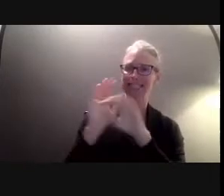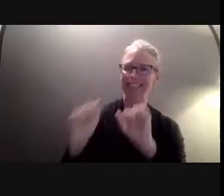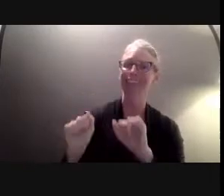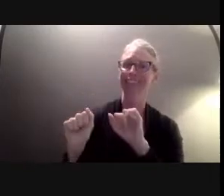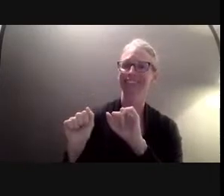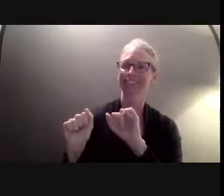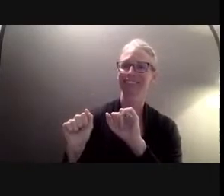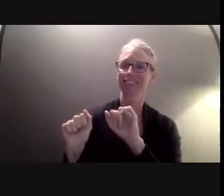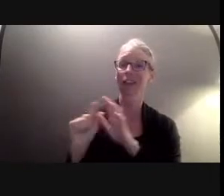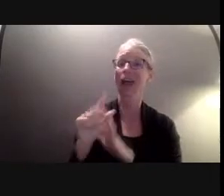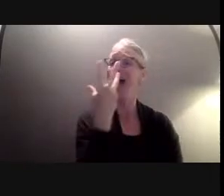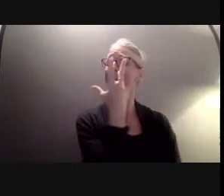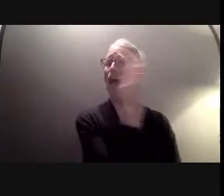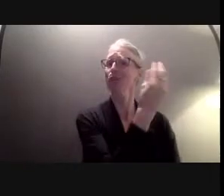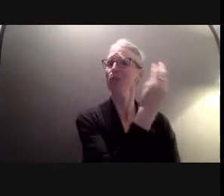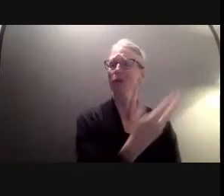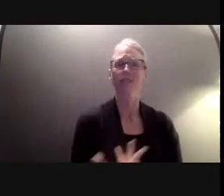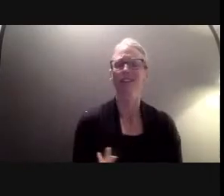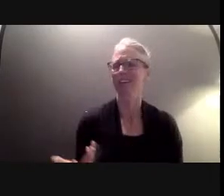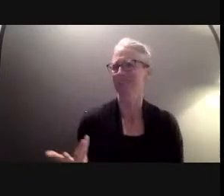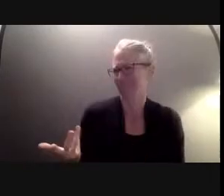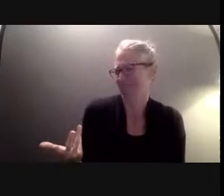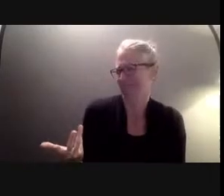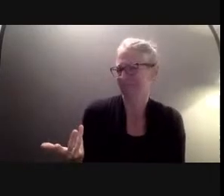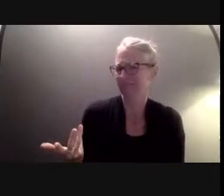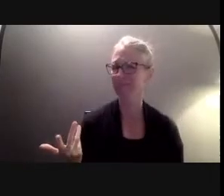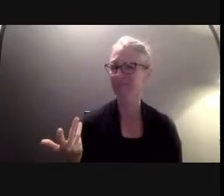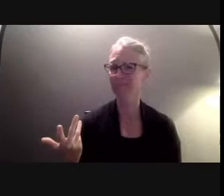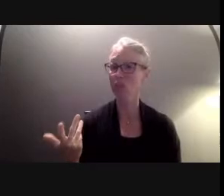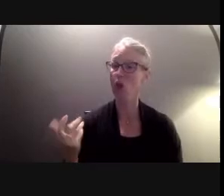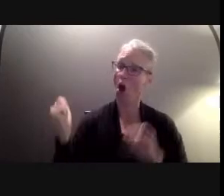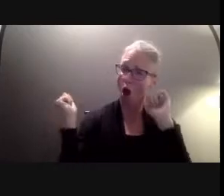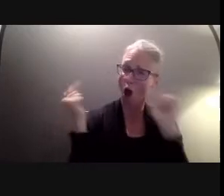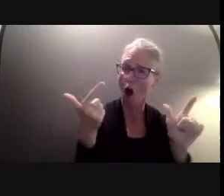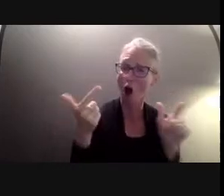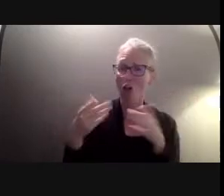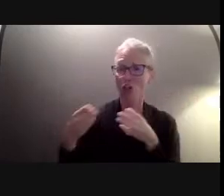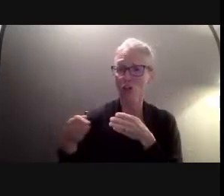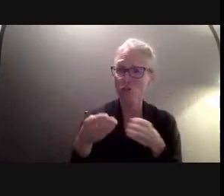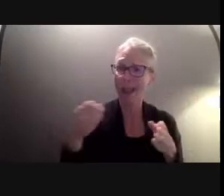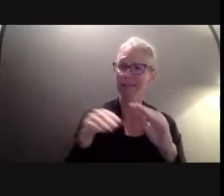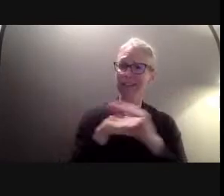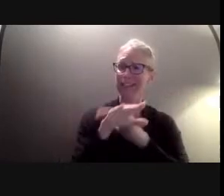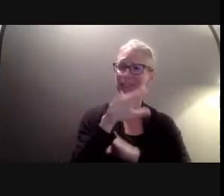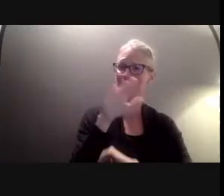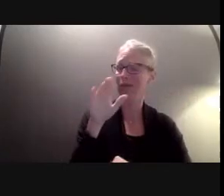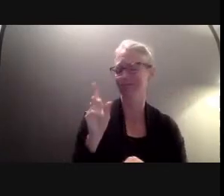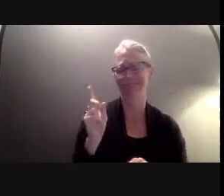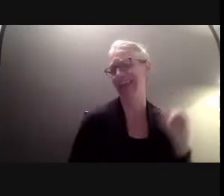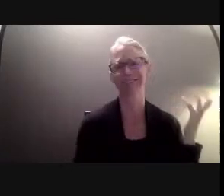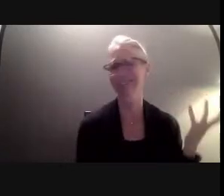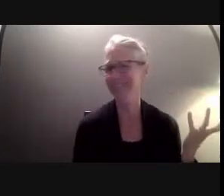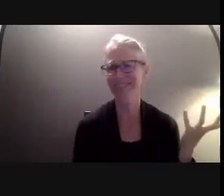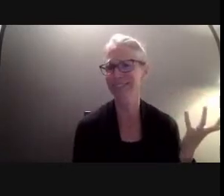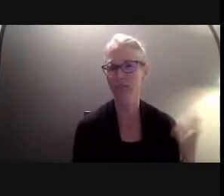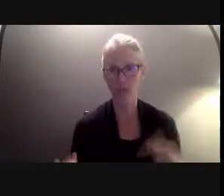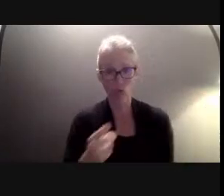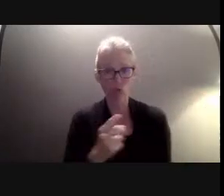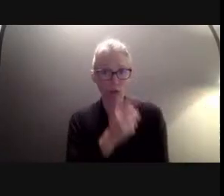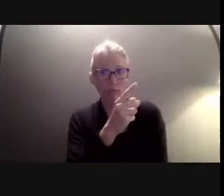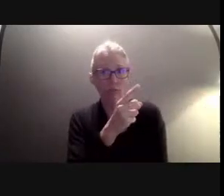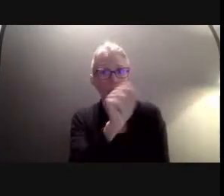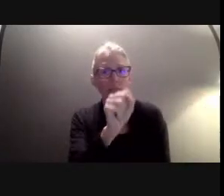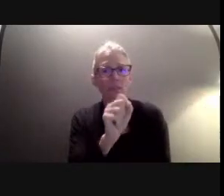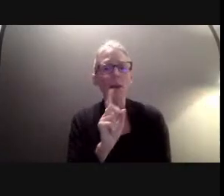outdoors, a lot of people say, well, we can't make all trails accessible. And no, we can't make all trails accessible. We can definitely